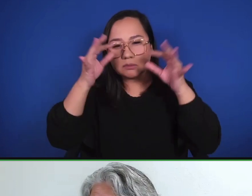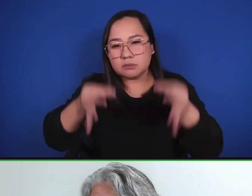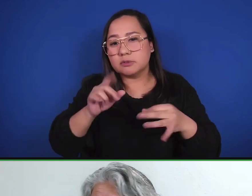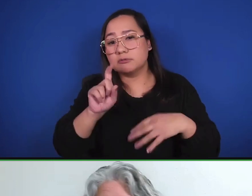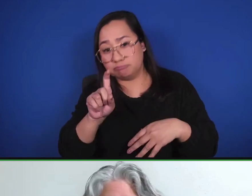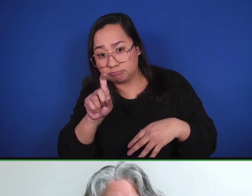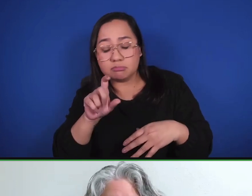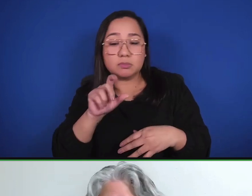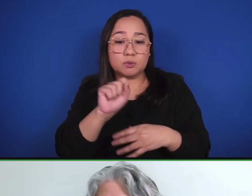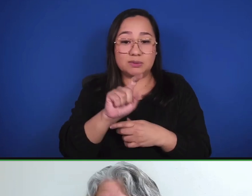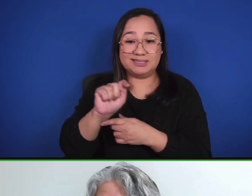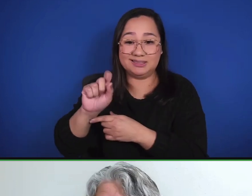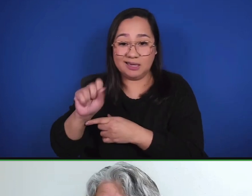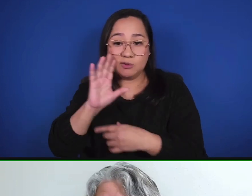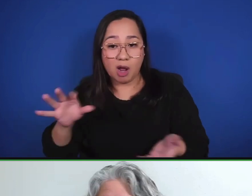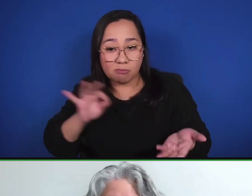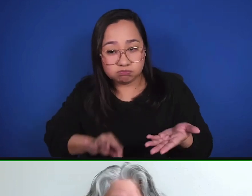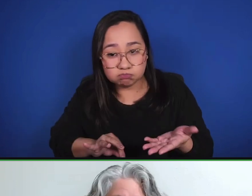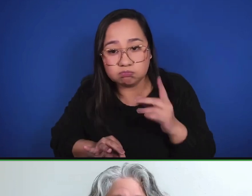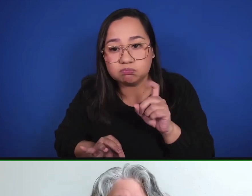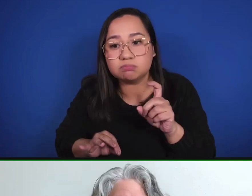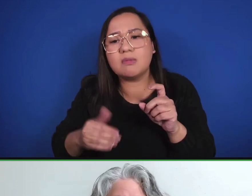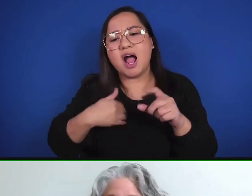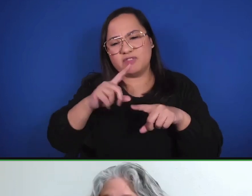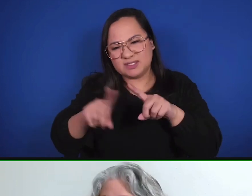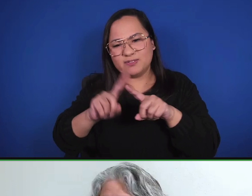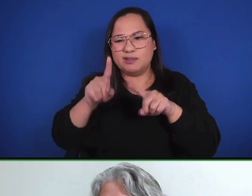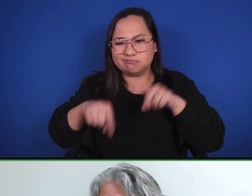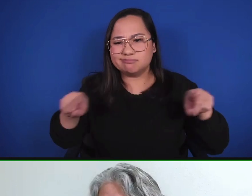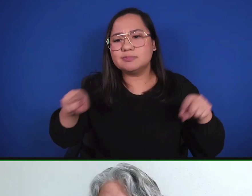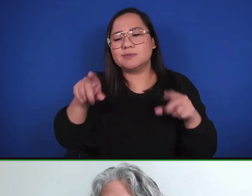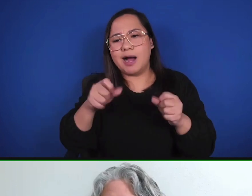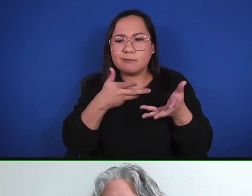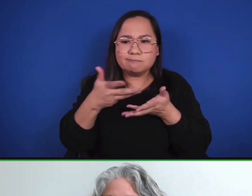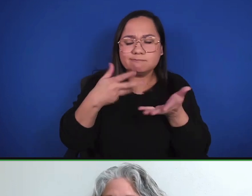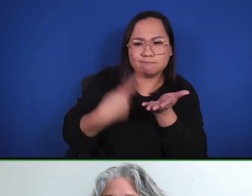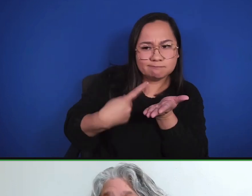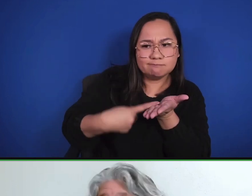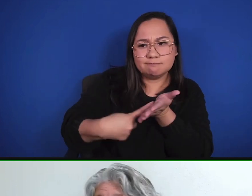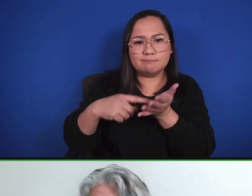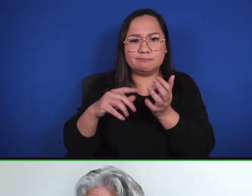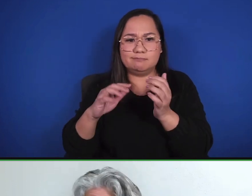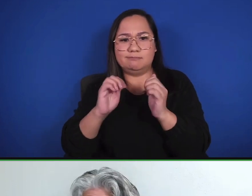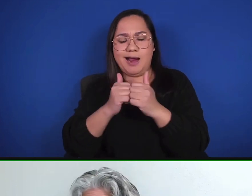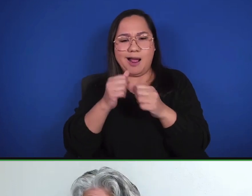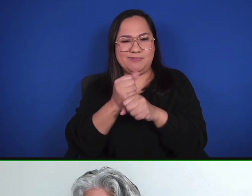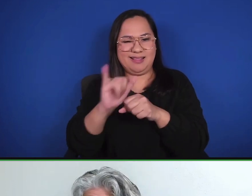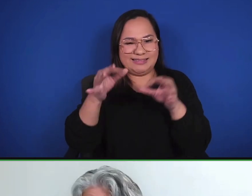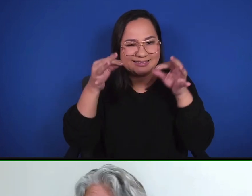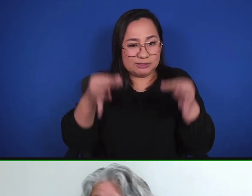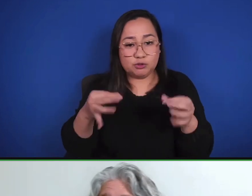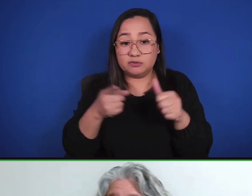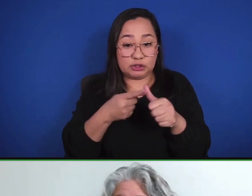you can talk about to try to make the decision. The first one is the setting. So does the size of the room